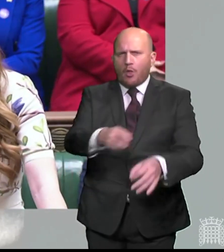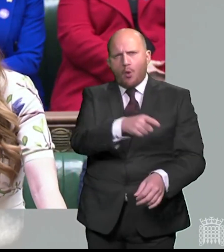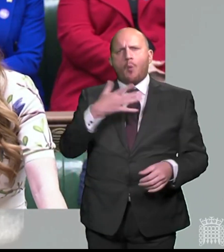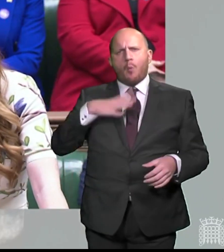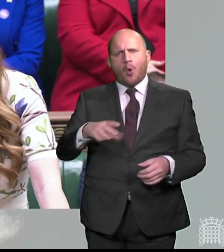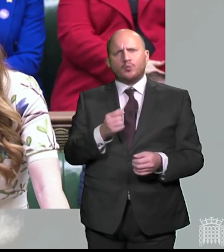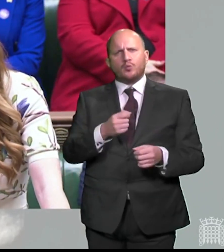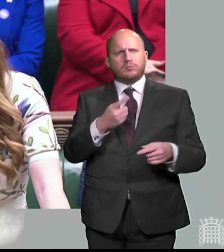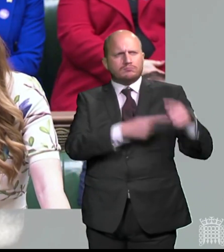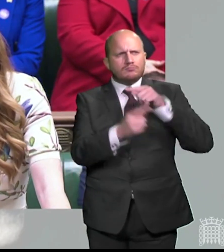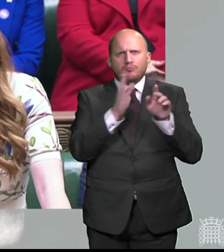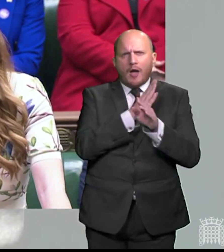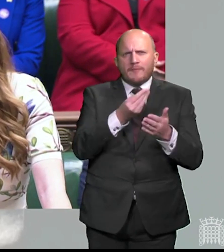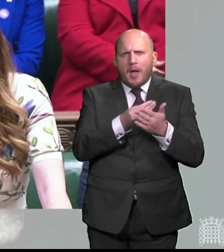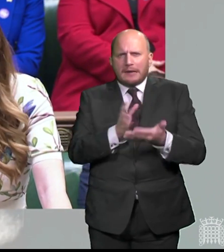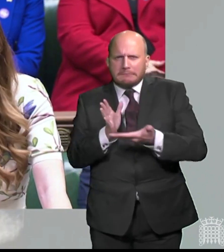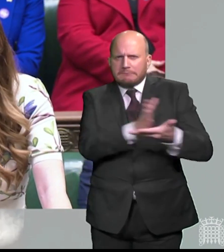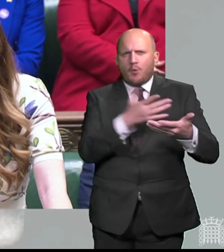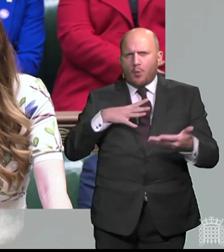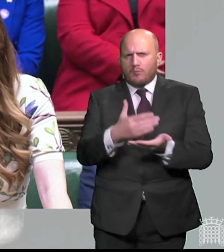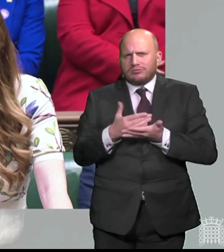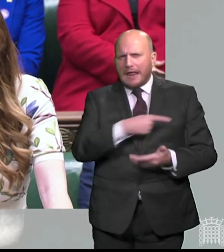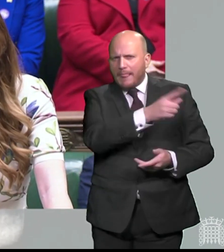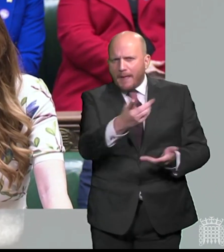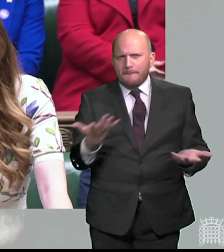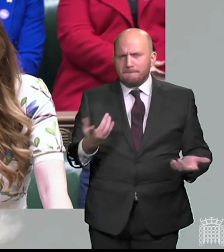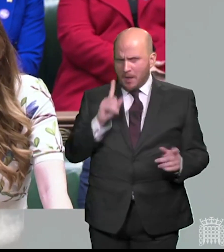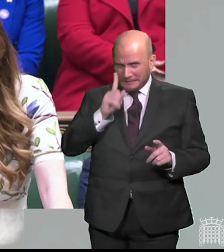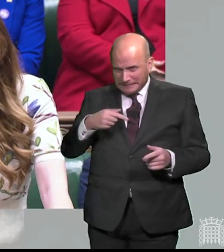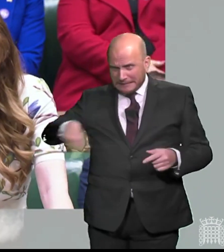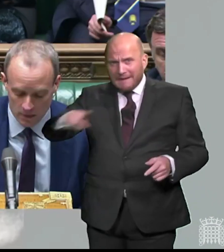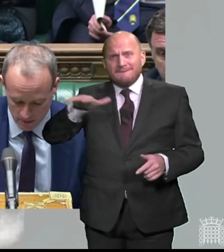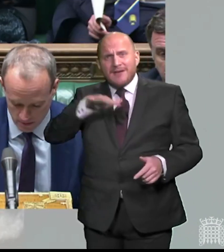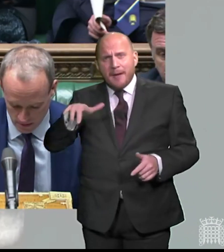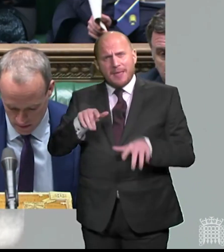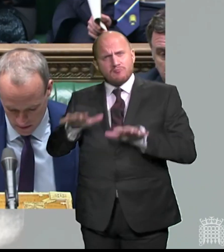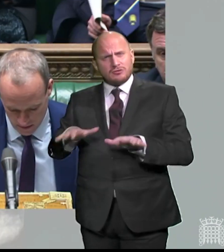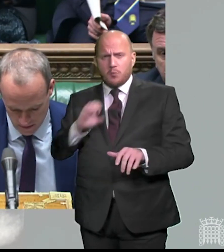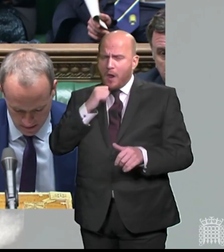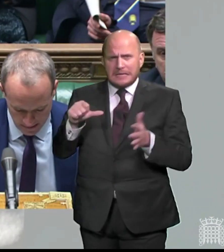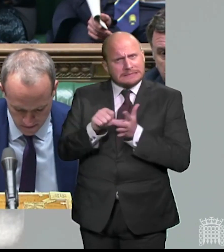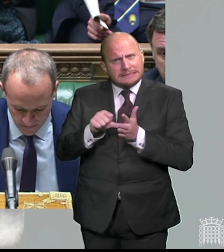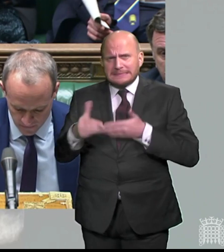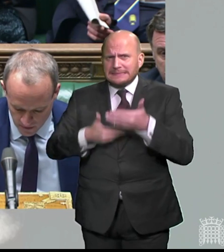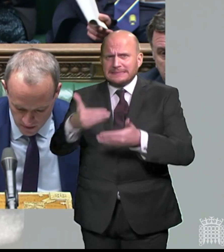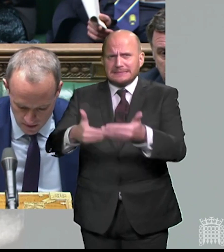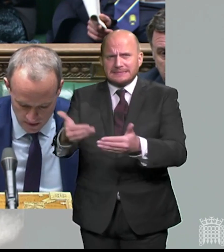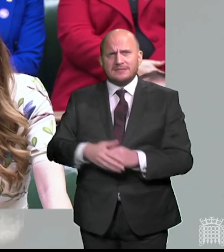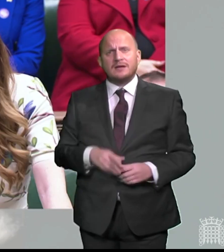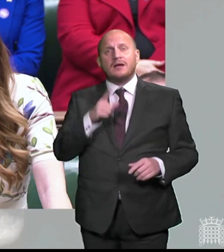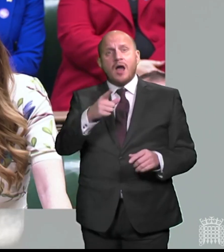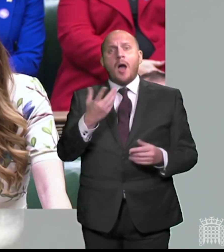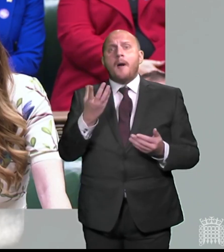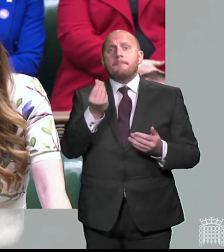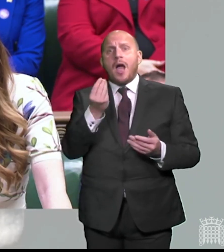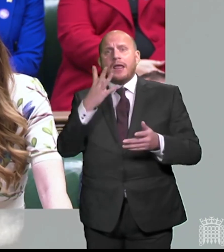where it's briefed that tough choices will be impacting on families across Britain. Does he accept that every pound hidden in